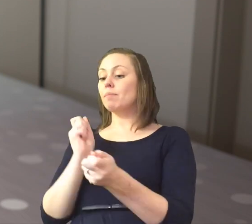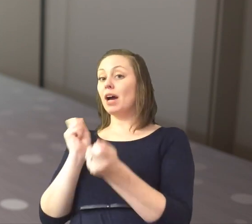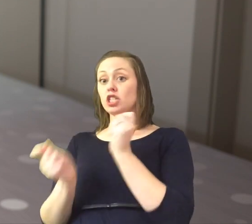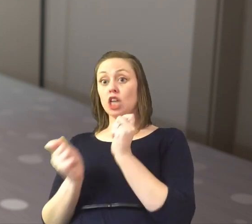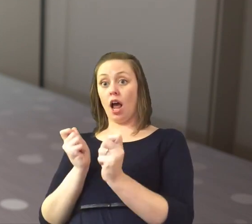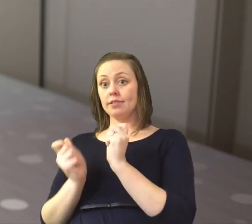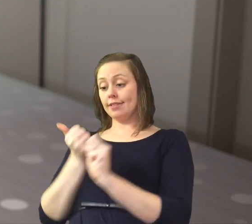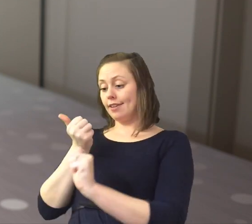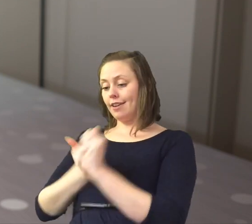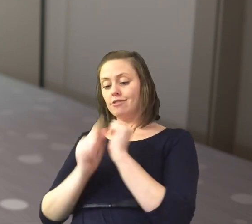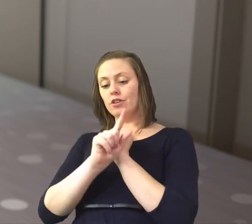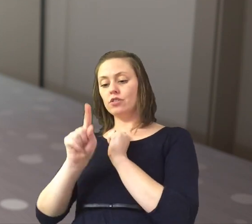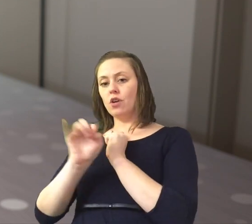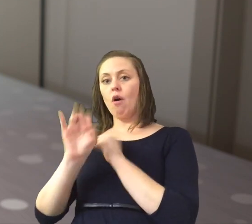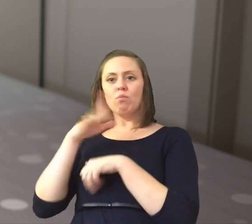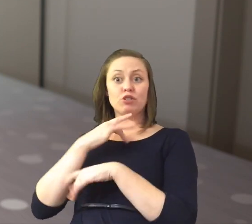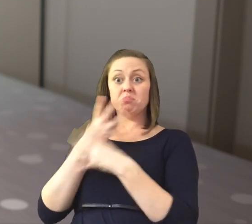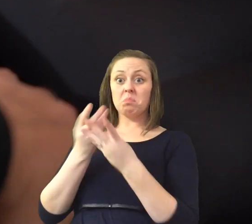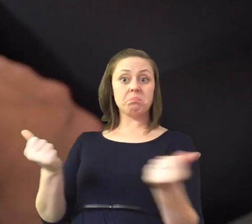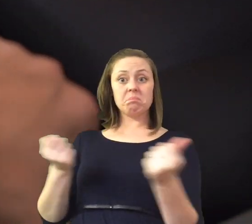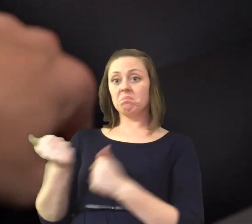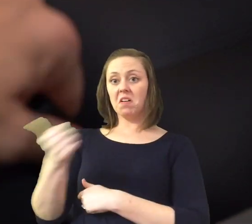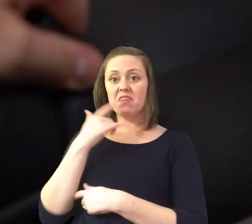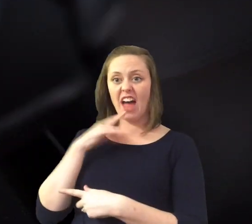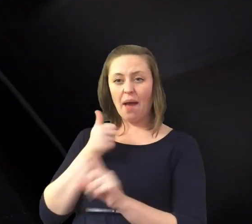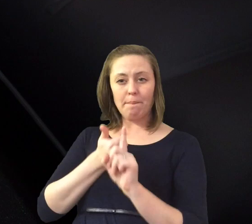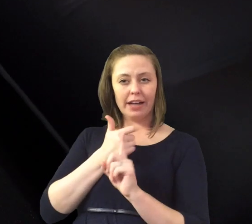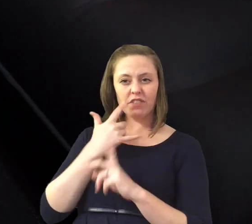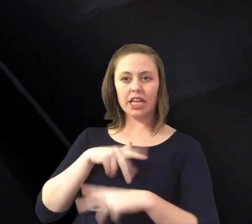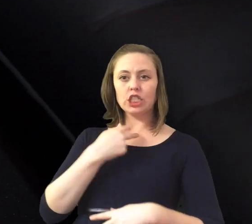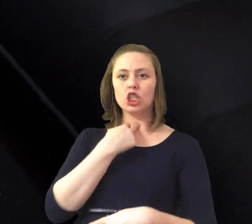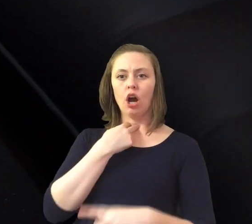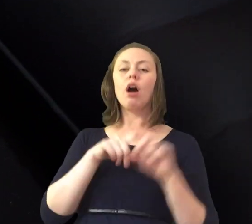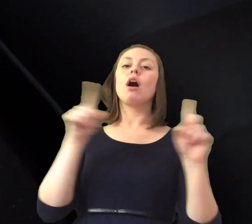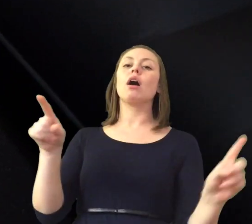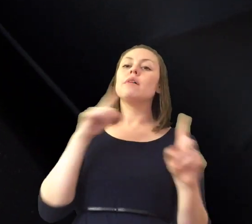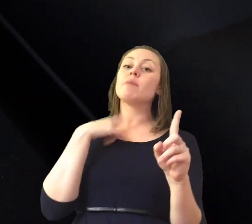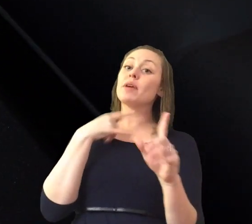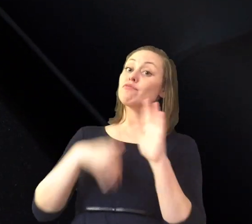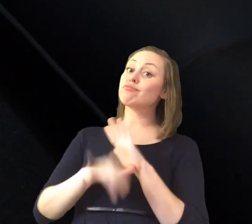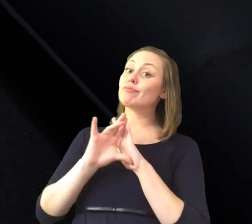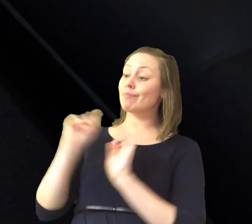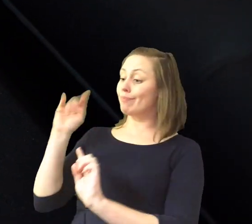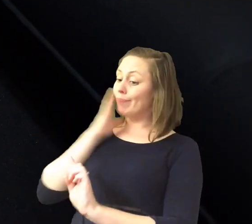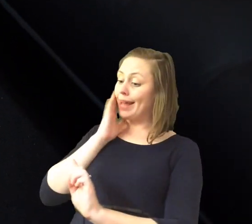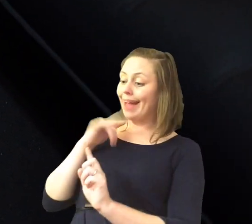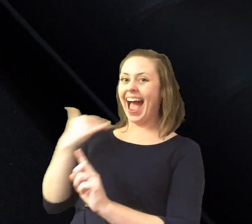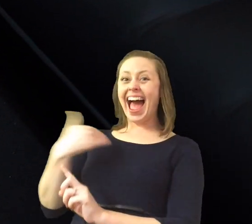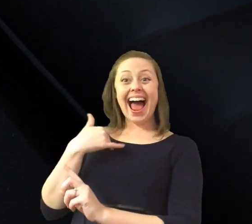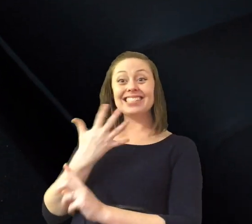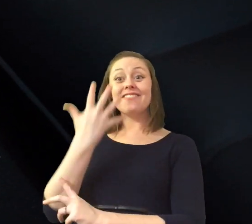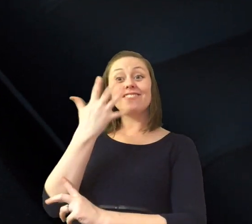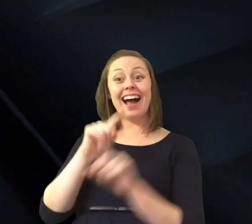each zone. This removes the hammocking effect. And honestly, this is the only airbed that we've reviewed that has 5